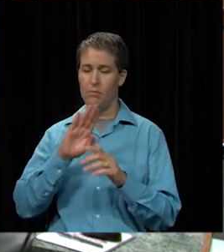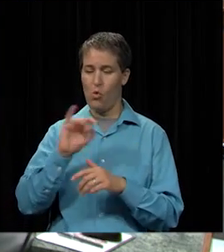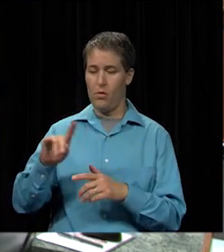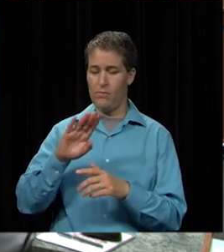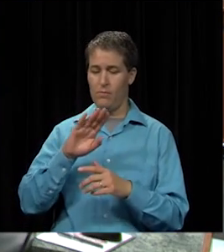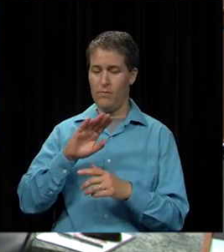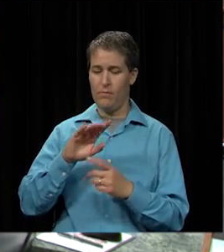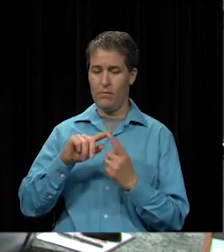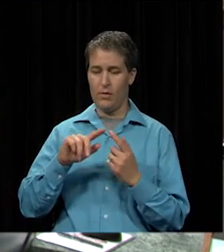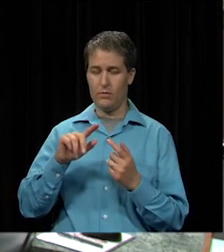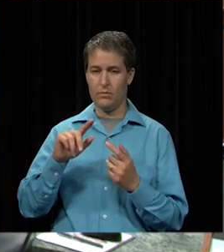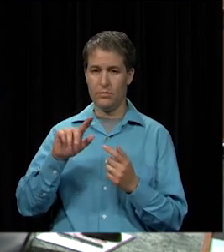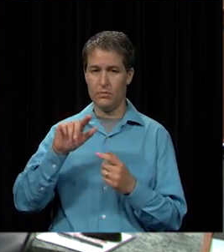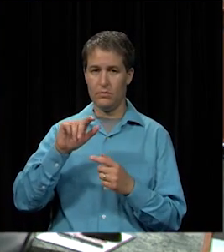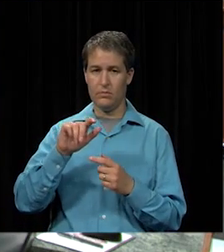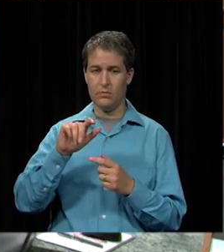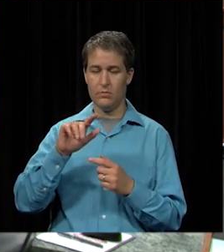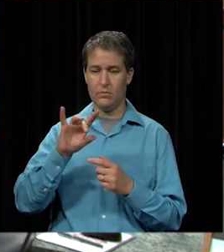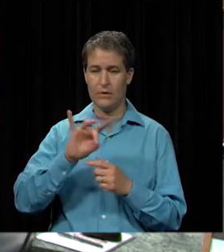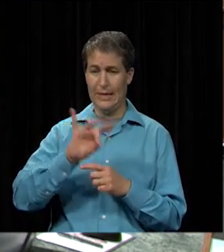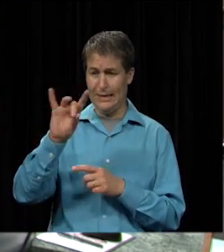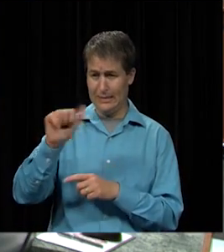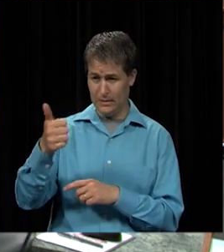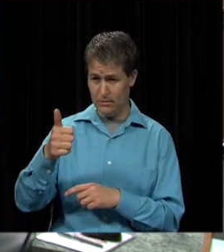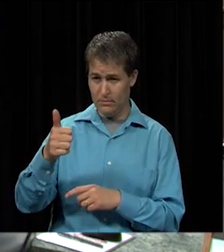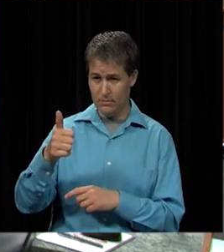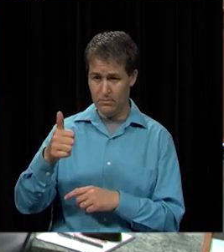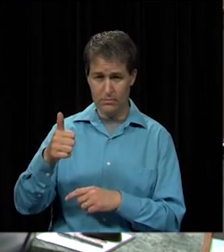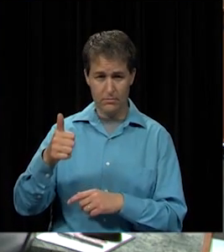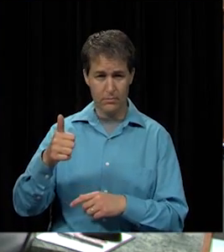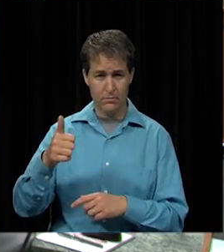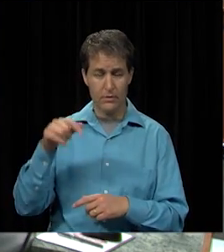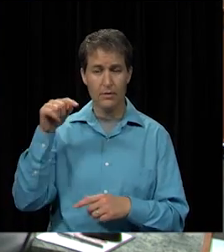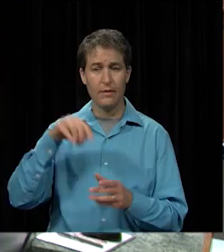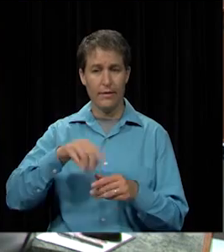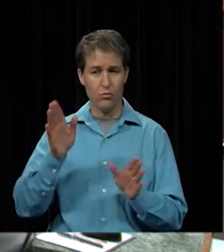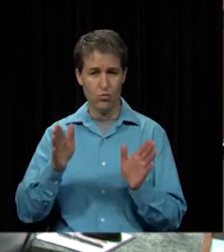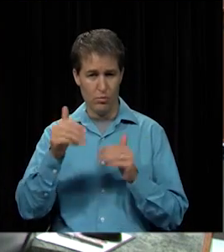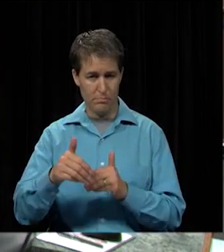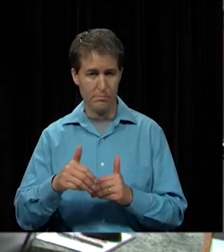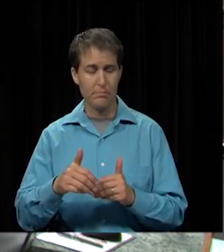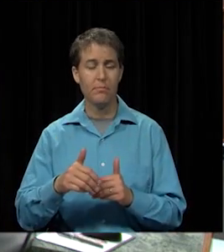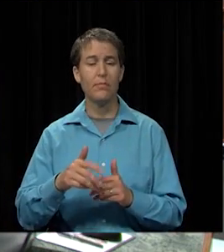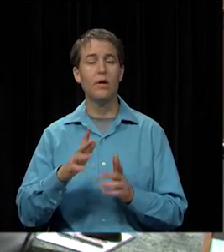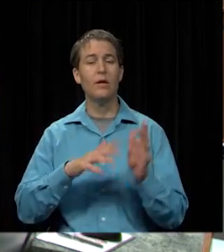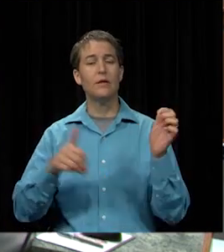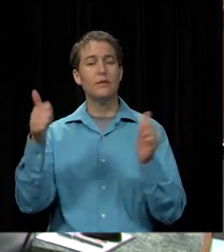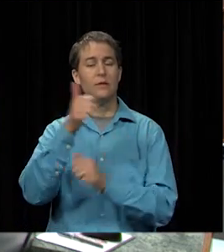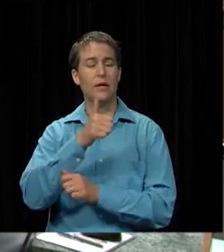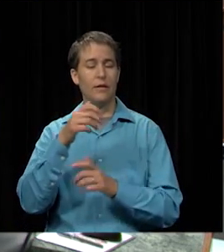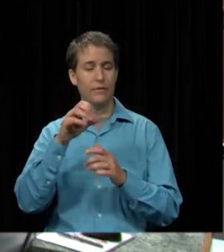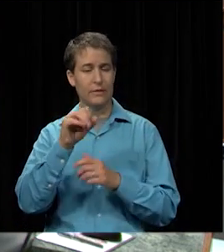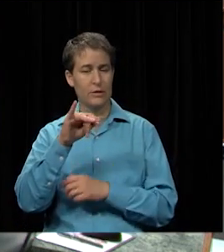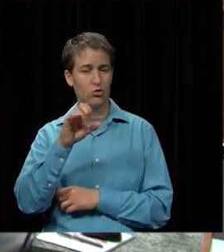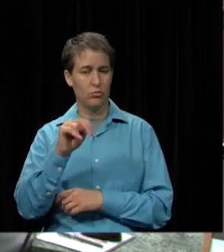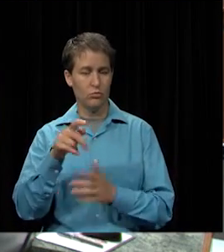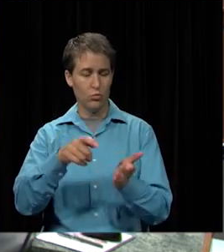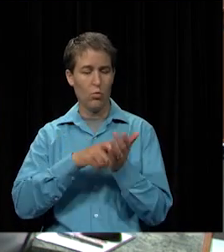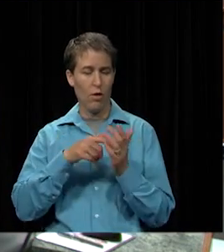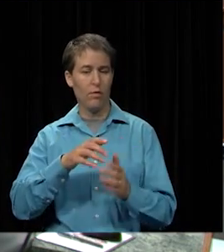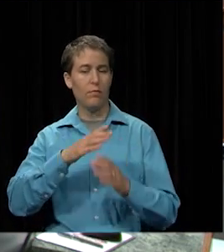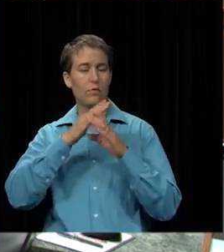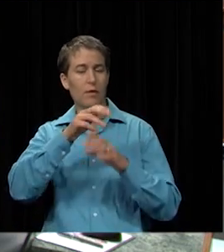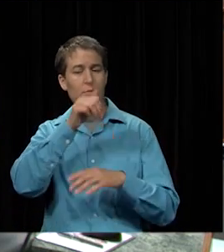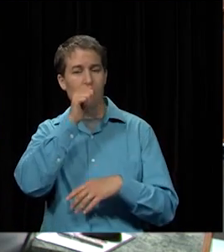meeting at 10 after 8 in this room. Executive session is required in order to protect the privacy